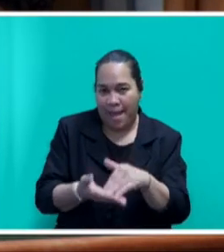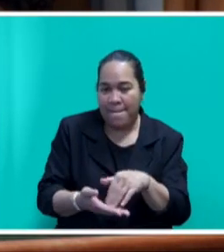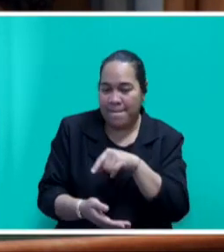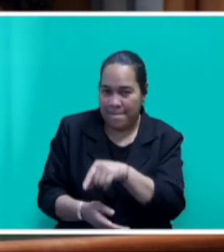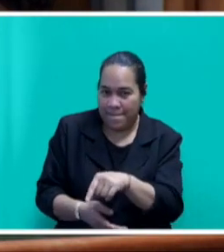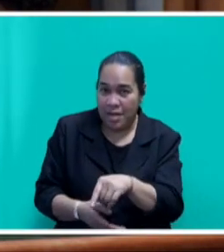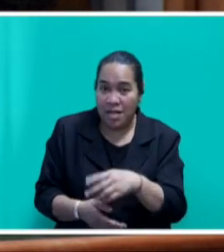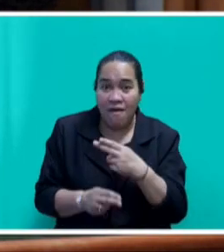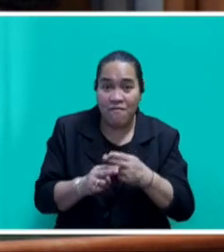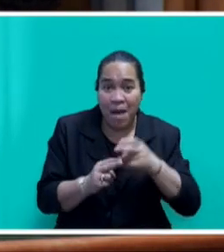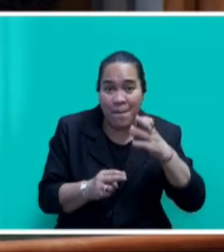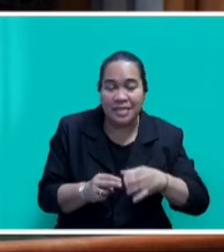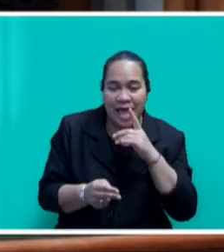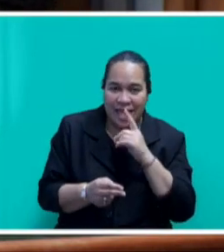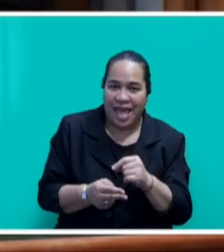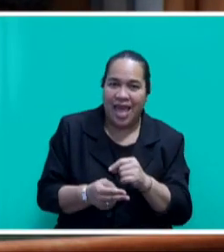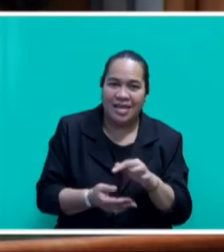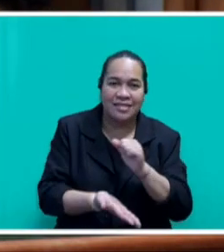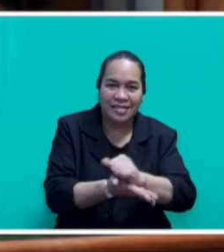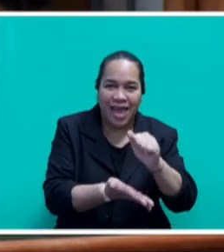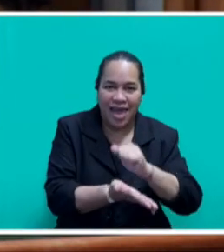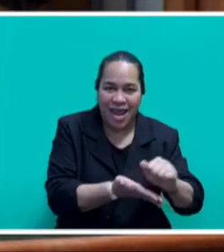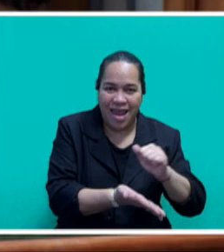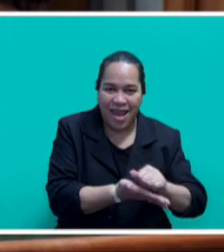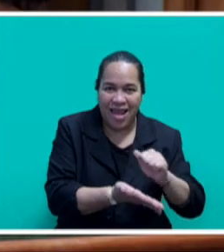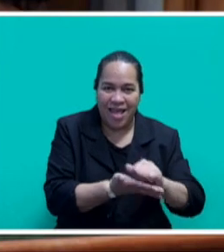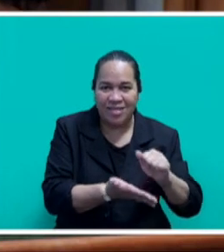produce at affordable prices to the domestic market.